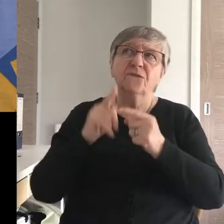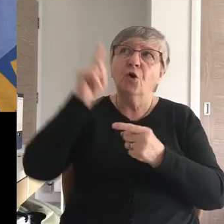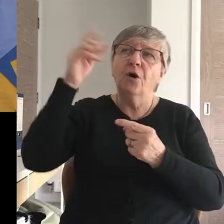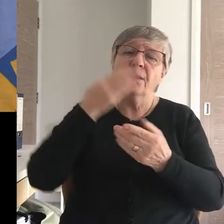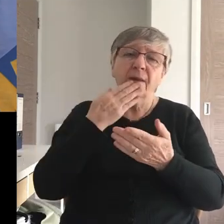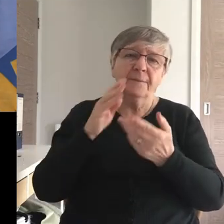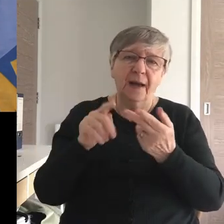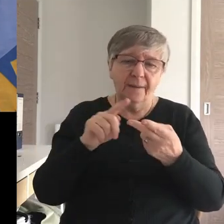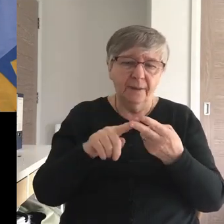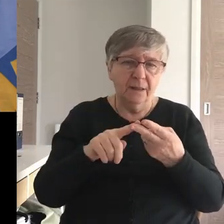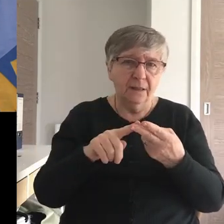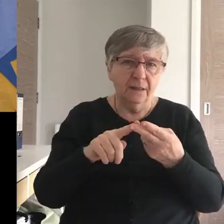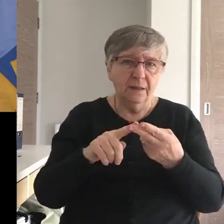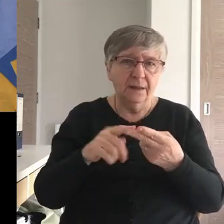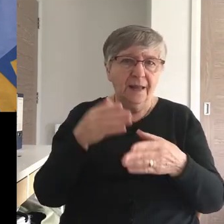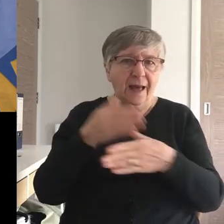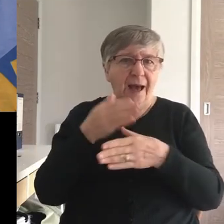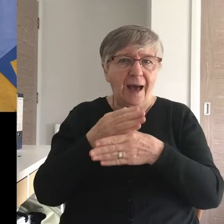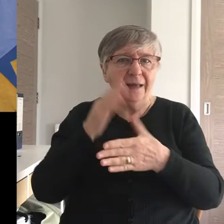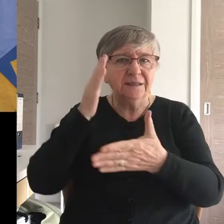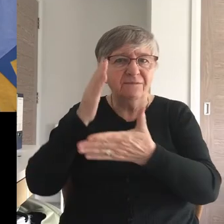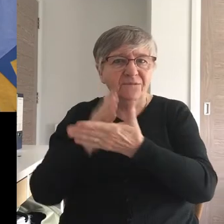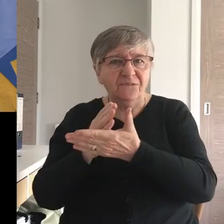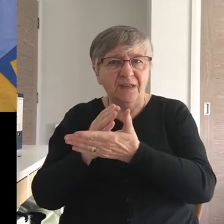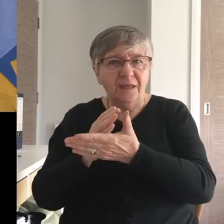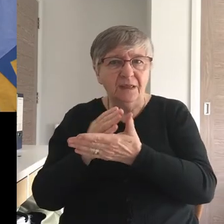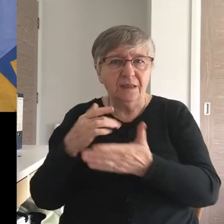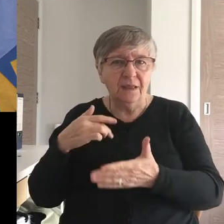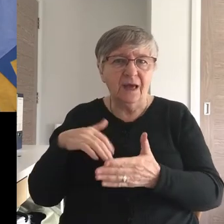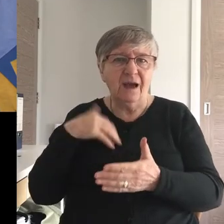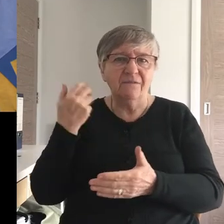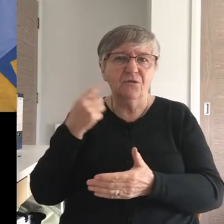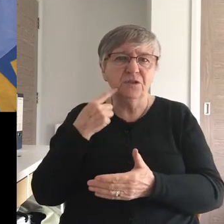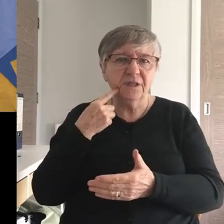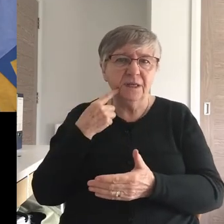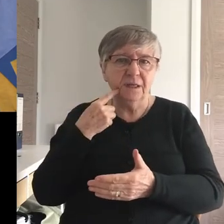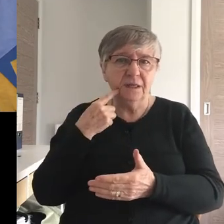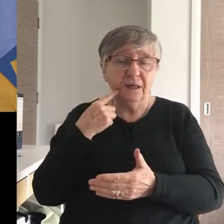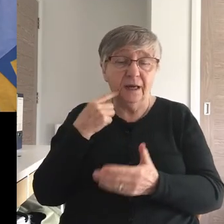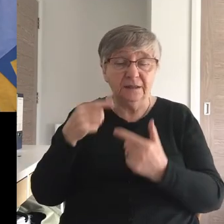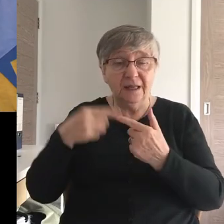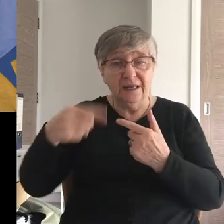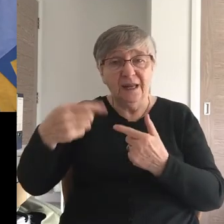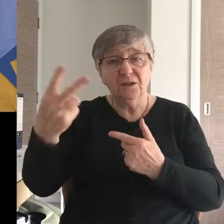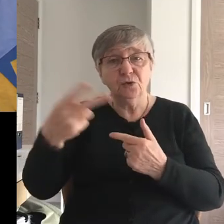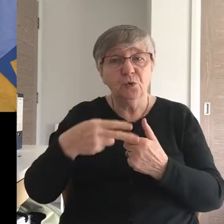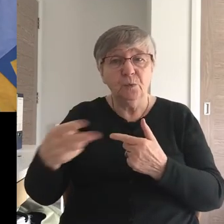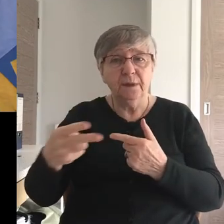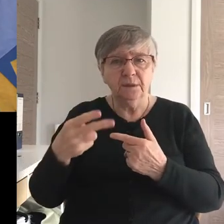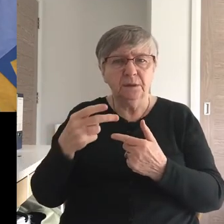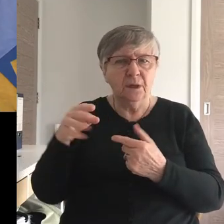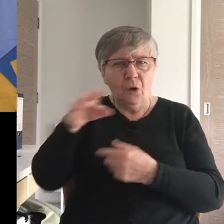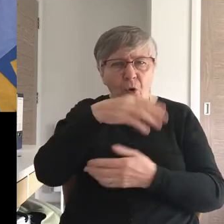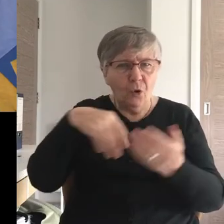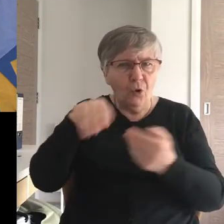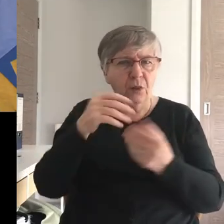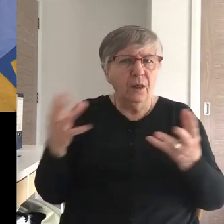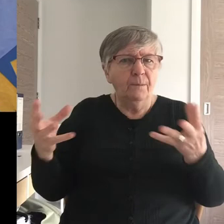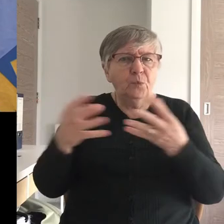second part of chapter 1, an active faith living out day by day, and the tests that we'll come to in the next couple of weeks. Put them together.